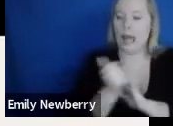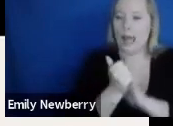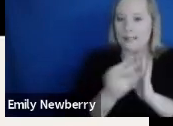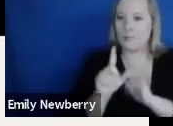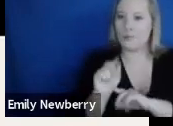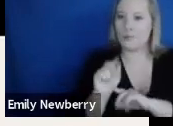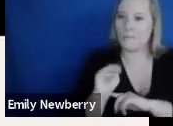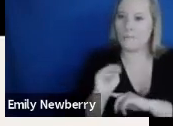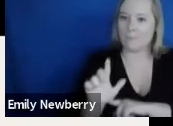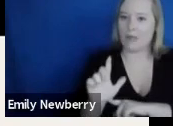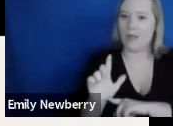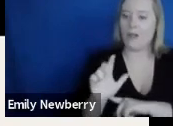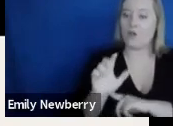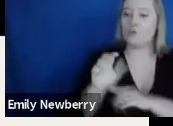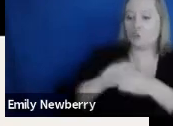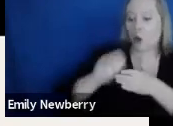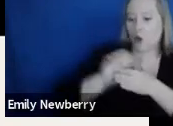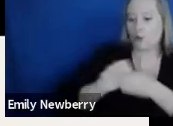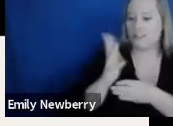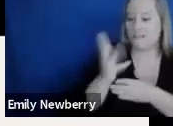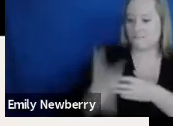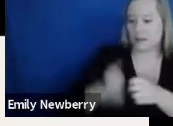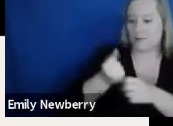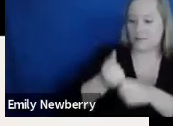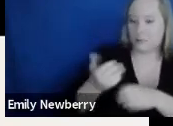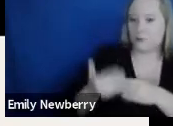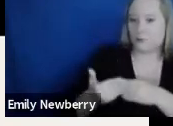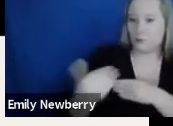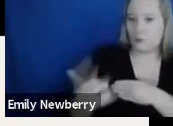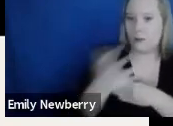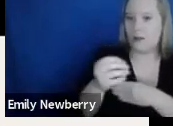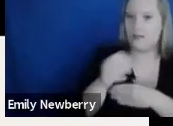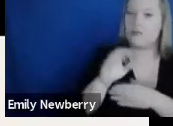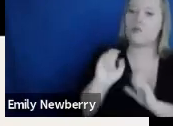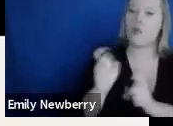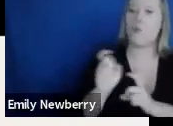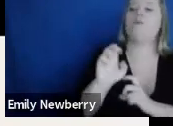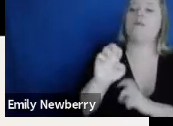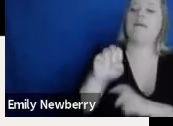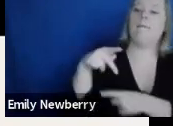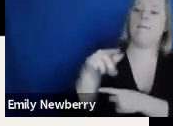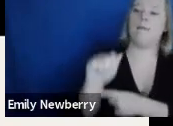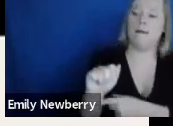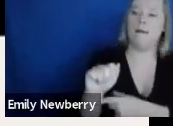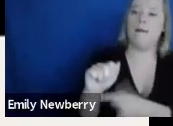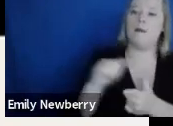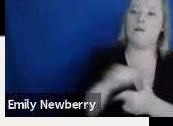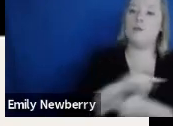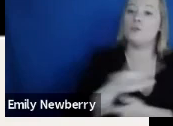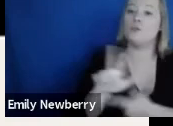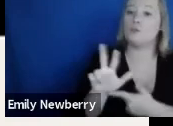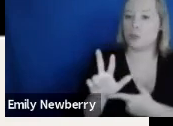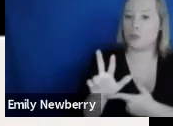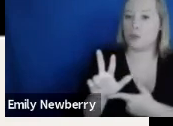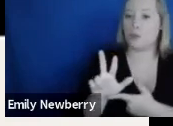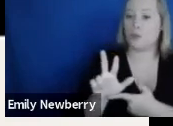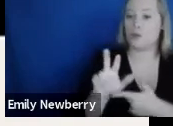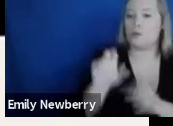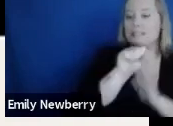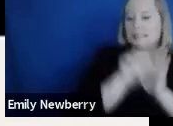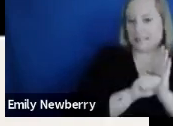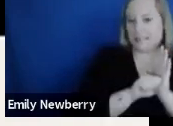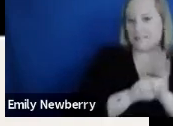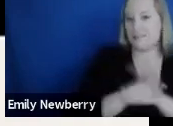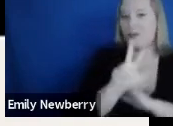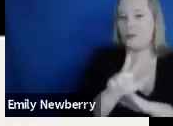over 5 years. And it goes to EPA, to 3 states and 3 tribes, and